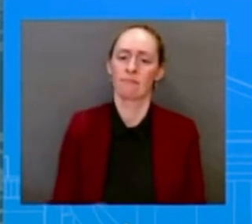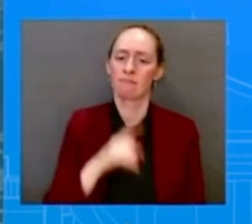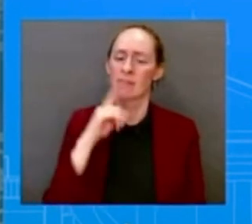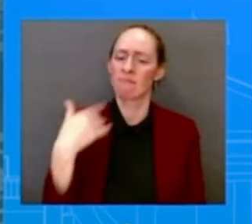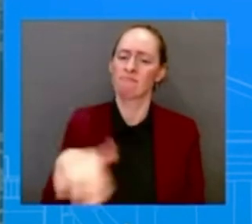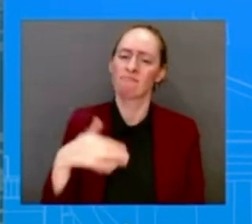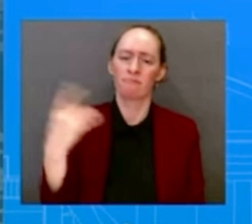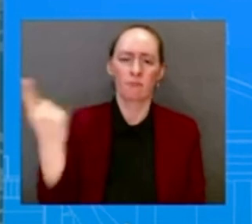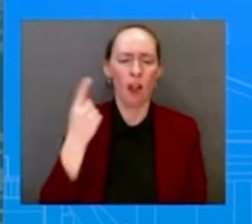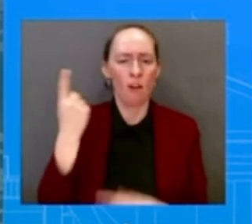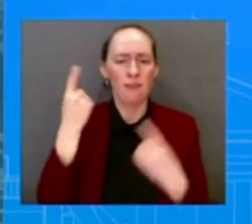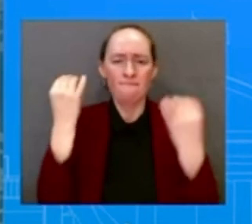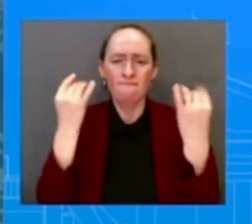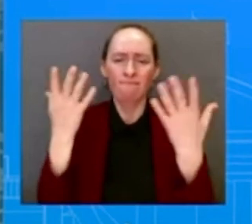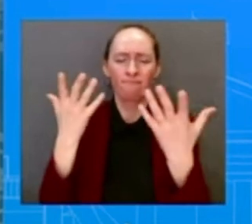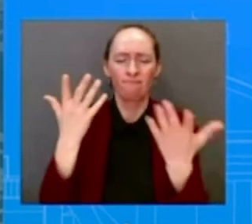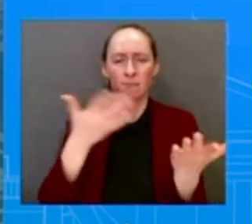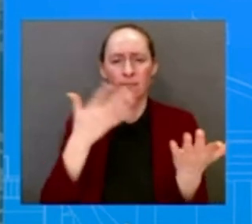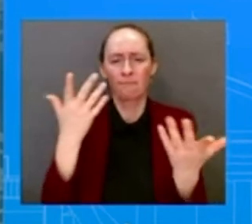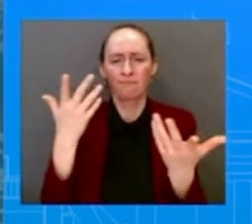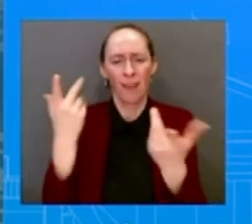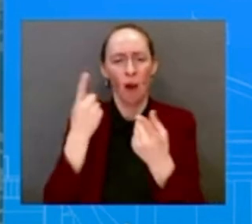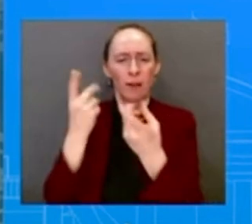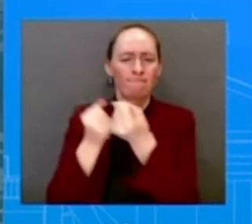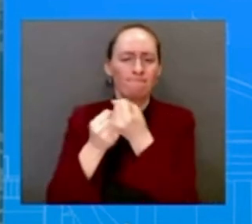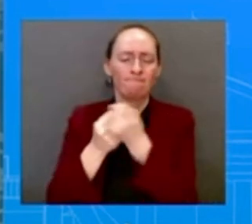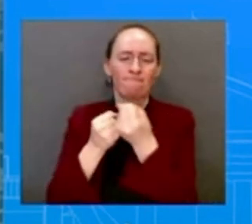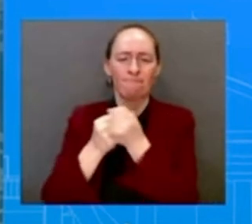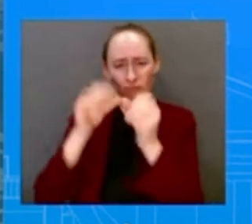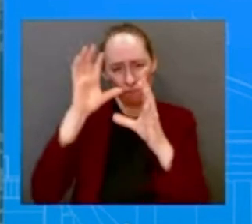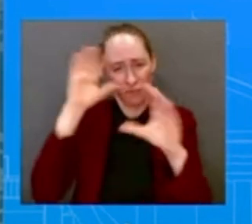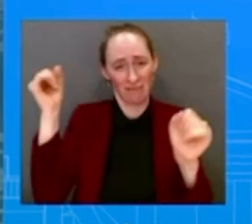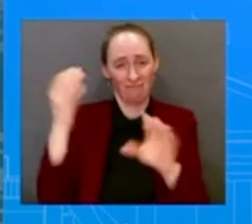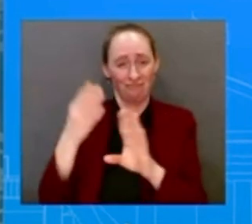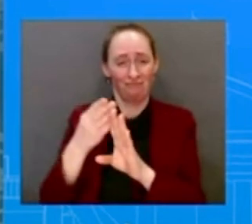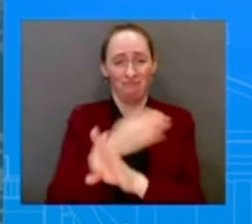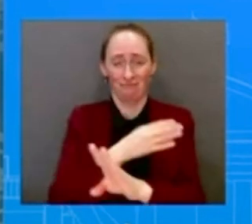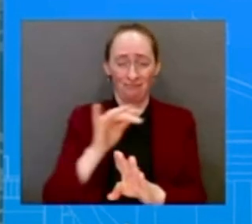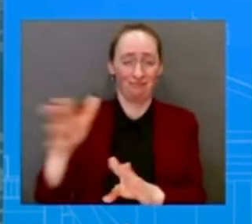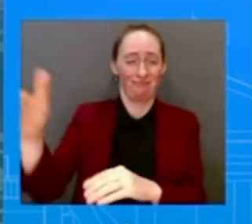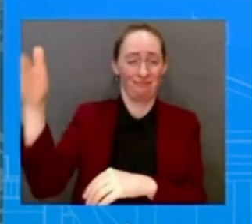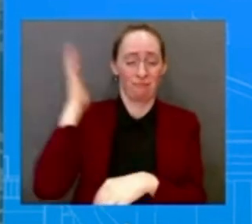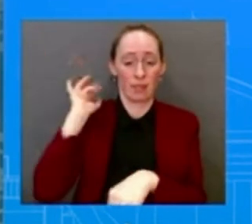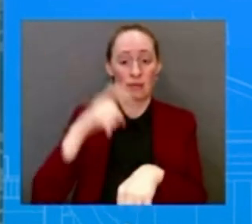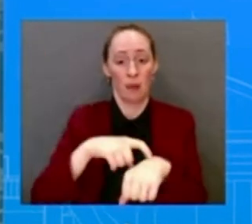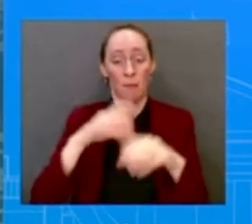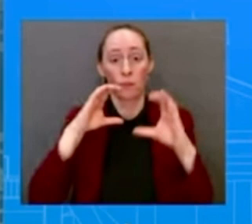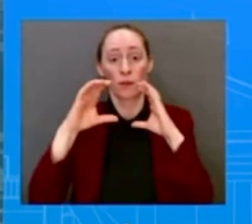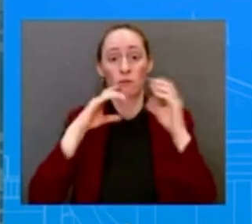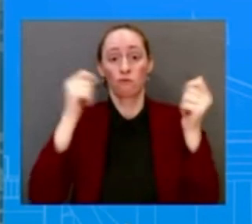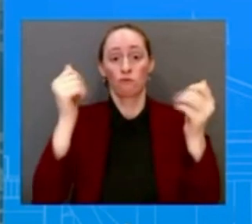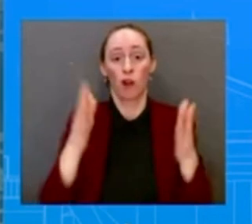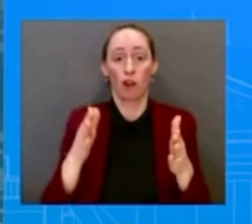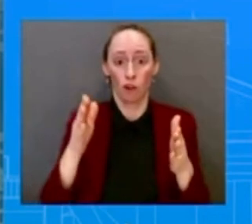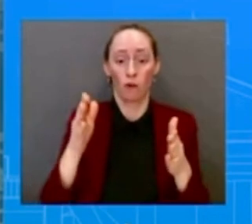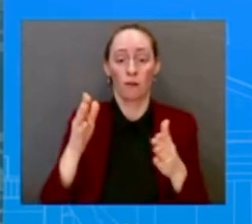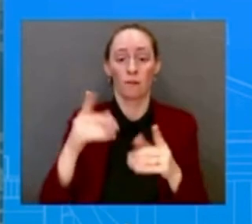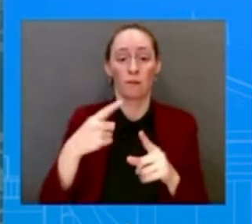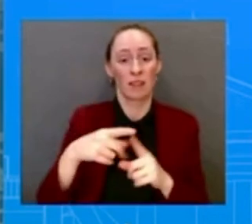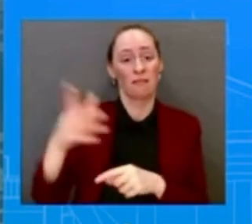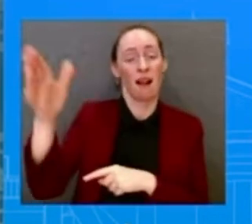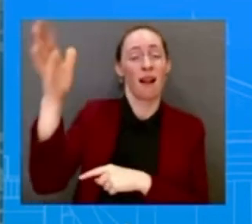going back to when she was his communications director as vice president. She's been a trusted source of strategic advice and